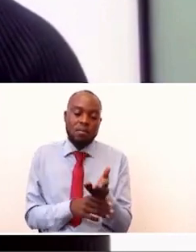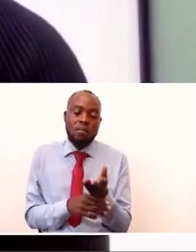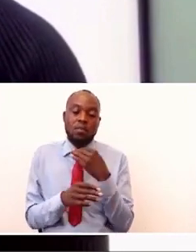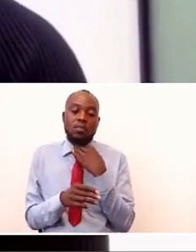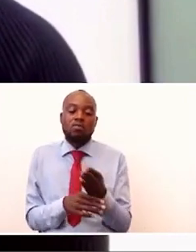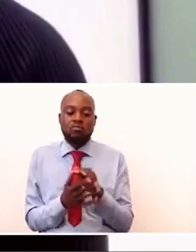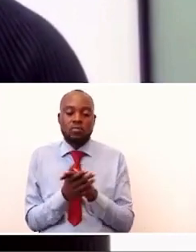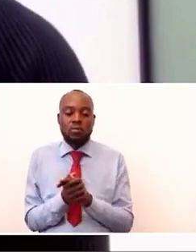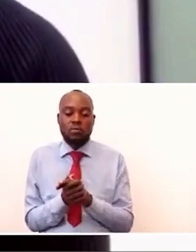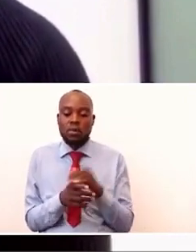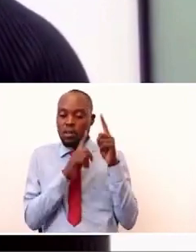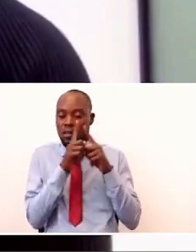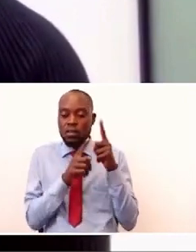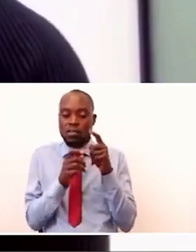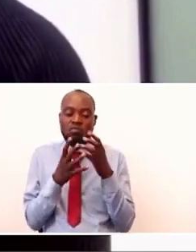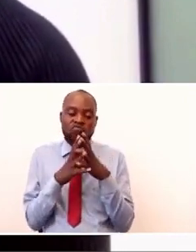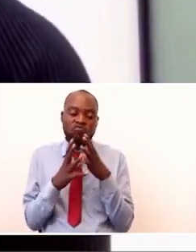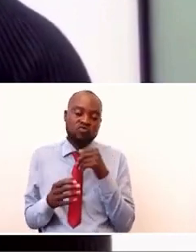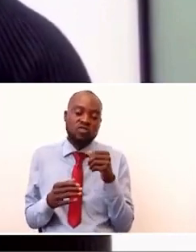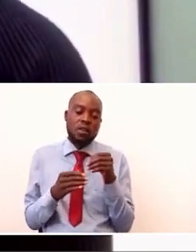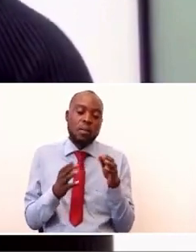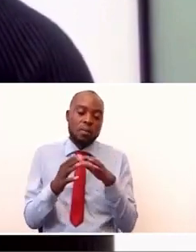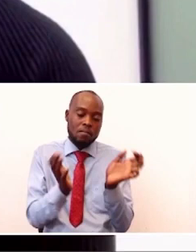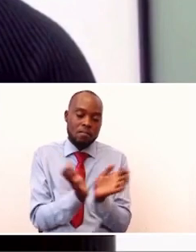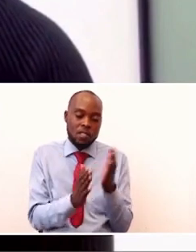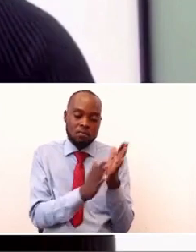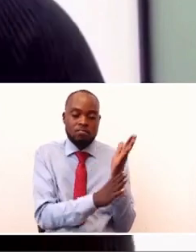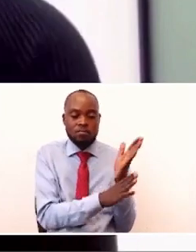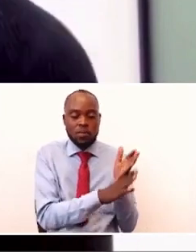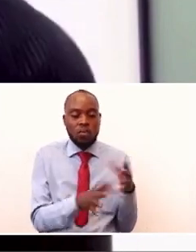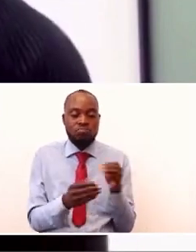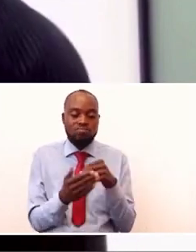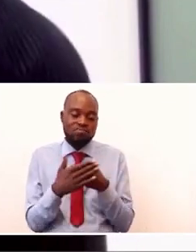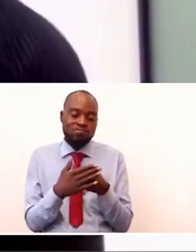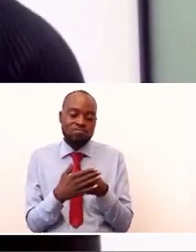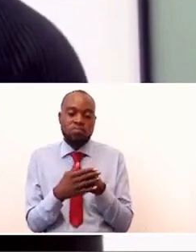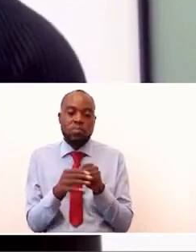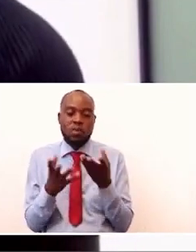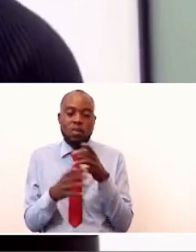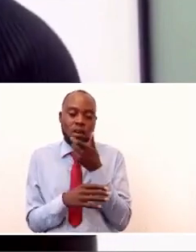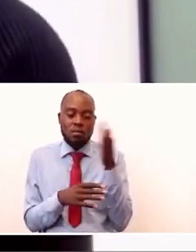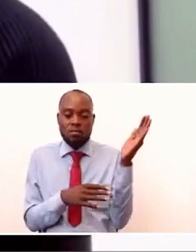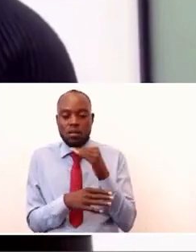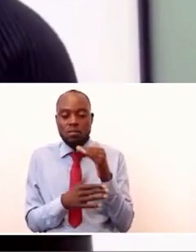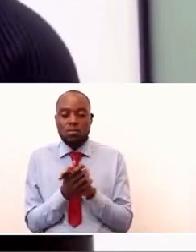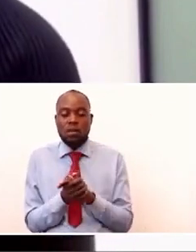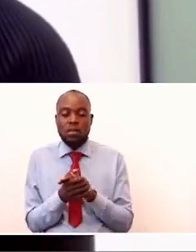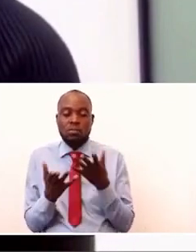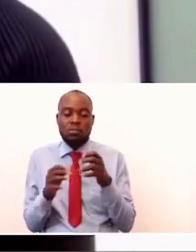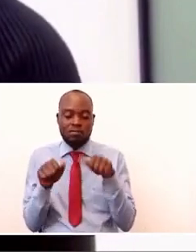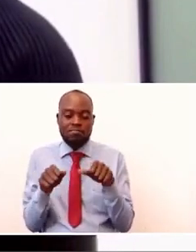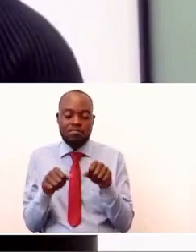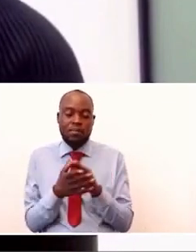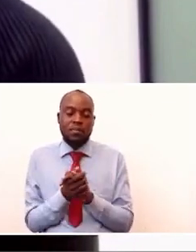more laws. I think we need very sector-specific laws to be able to curb these issues that are coming up. That already we have laws